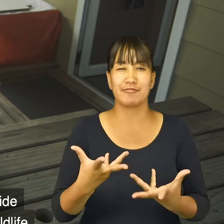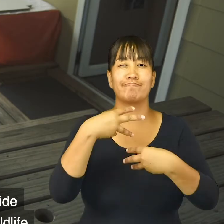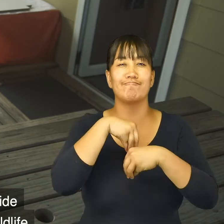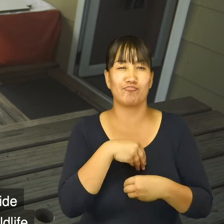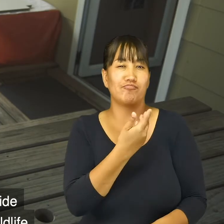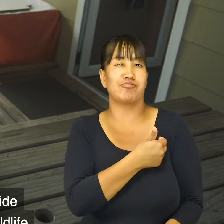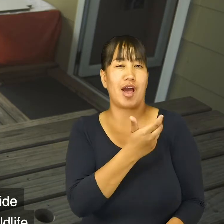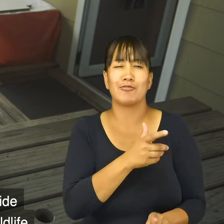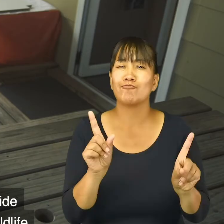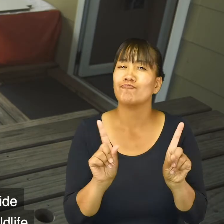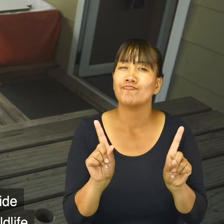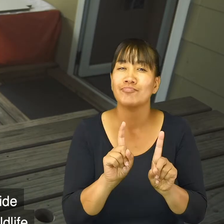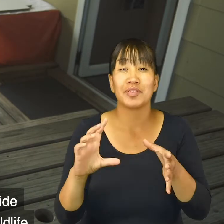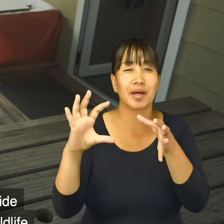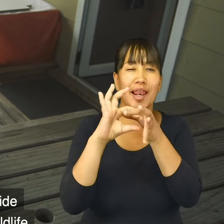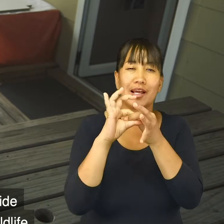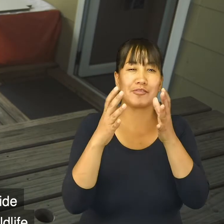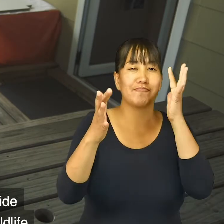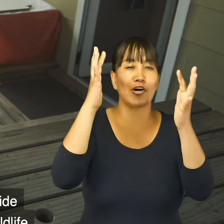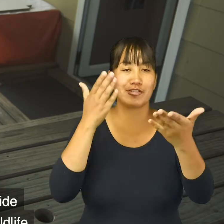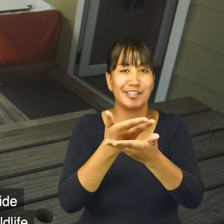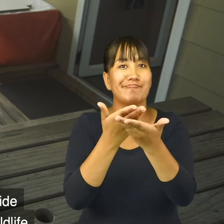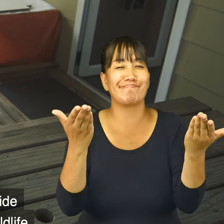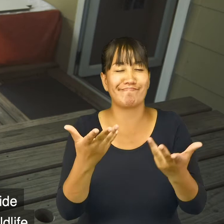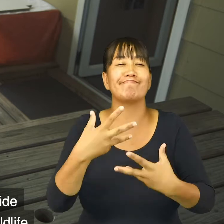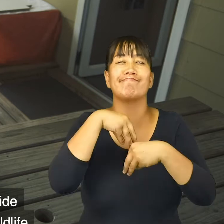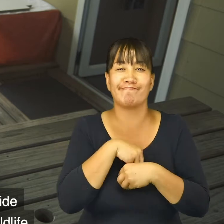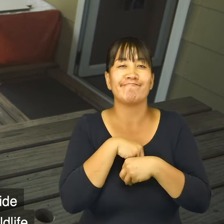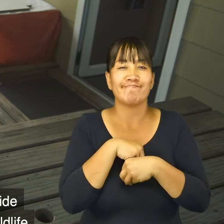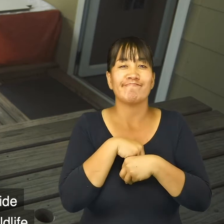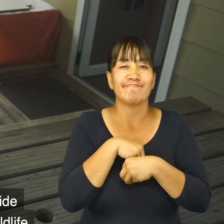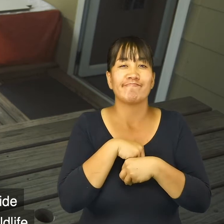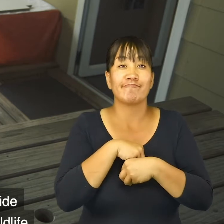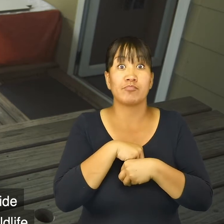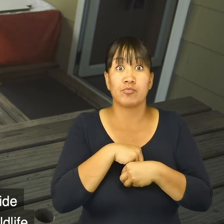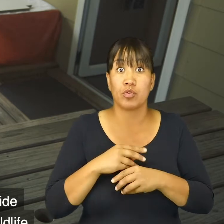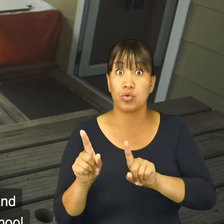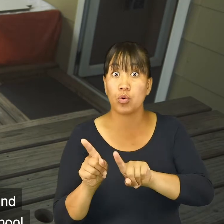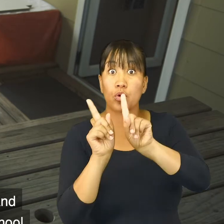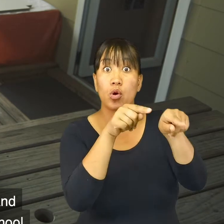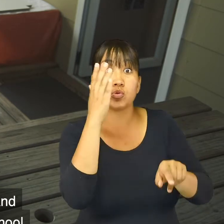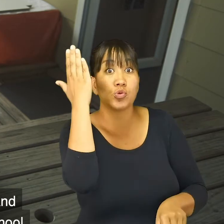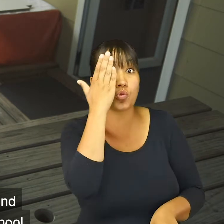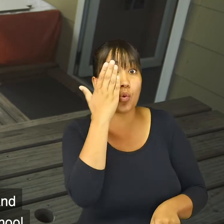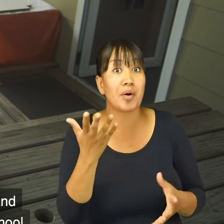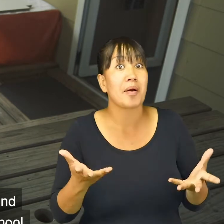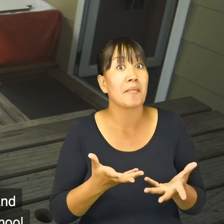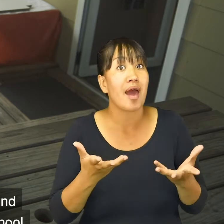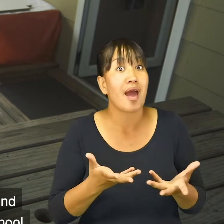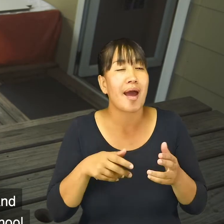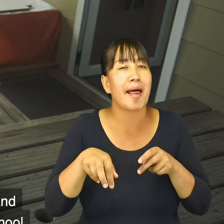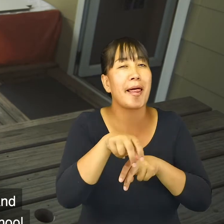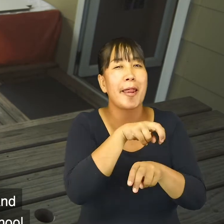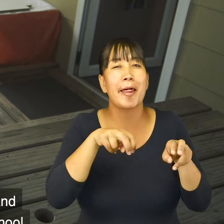is to take pride in our forests and our wildlife. When you're